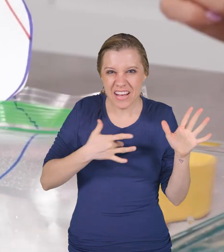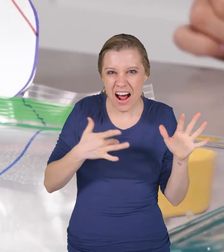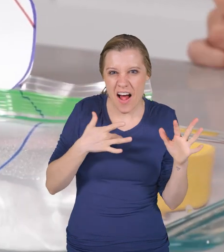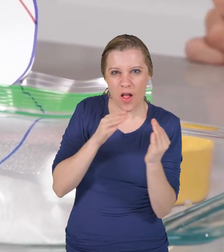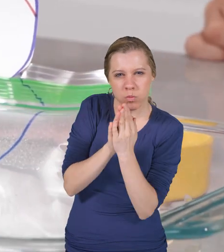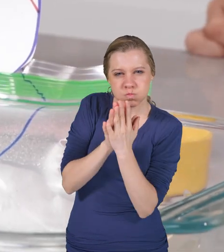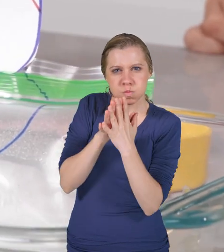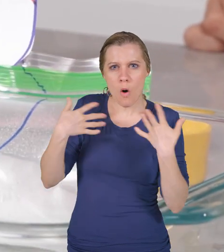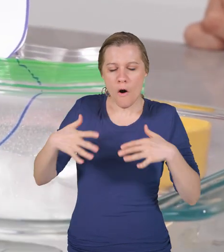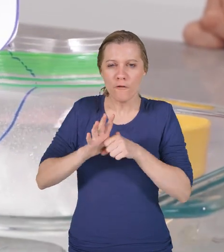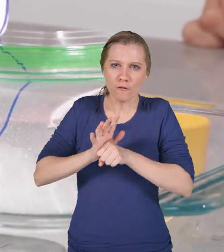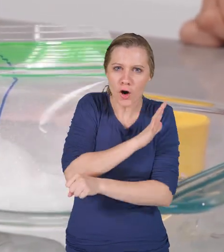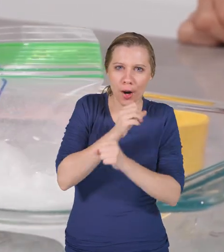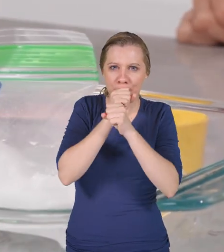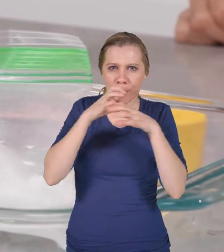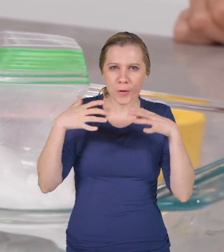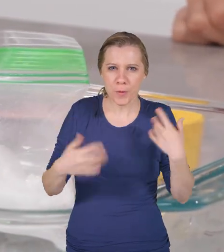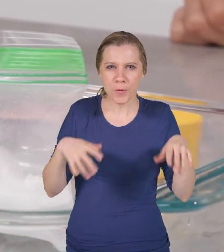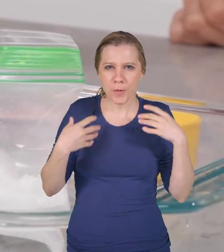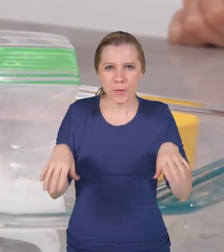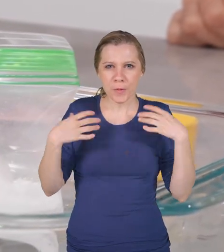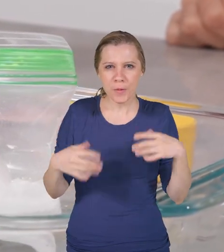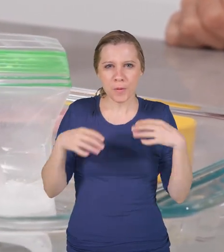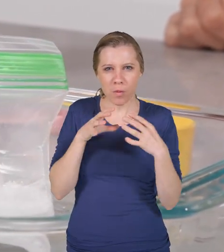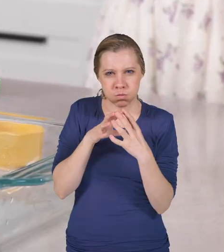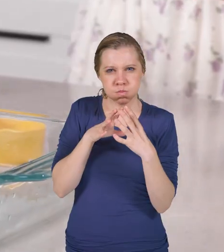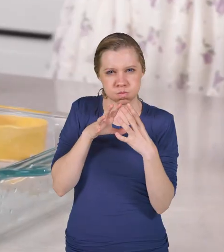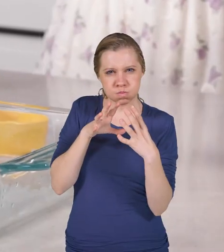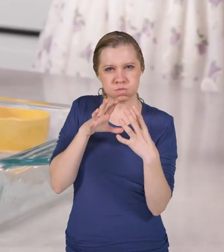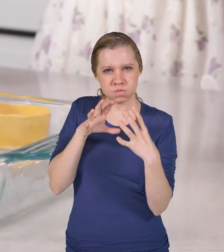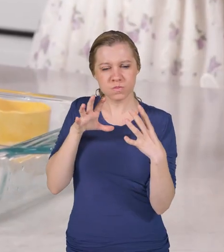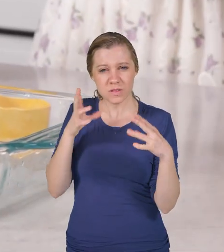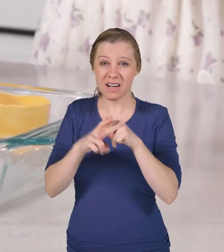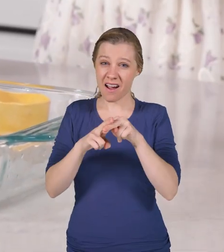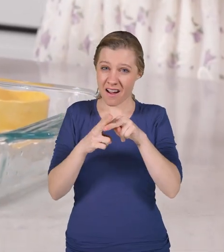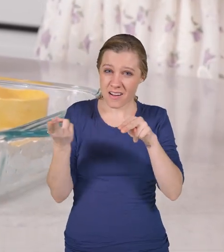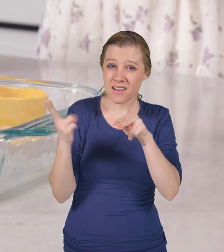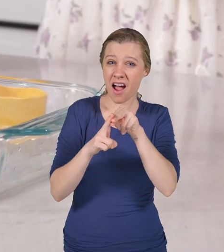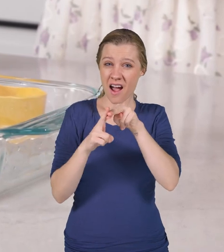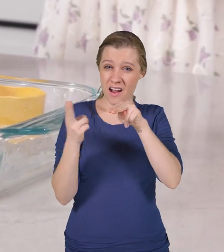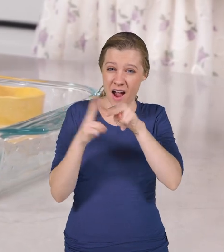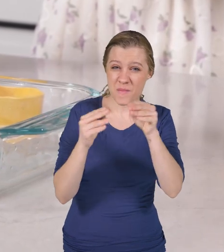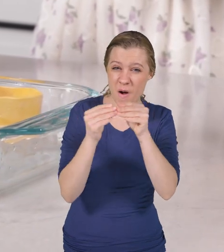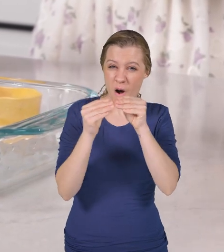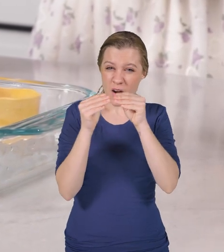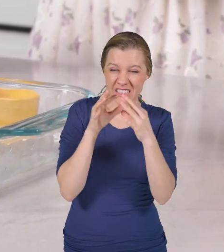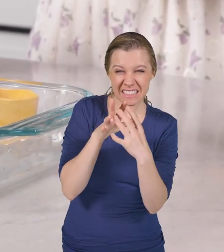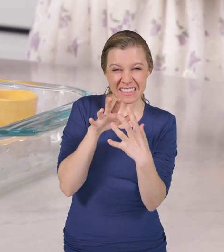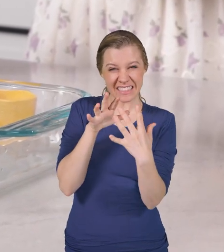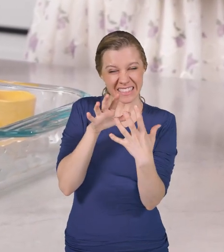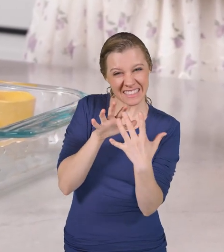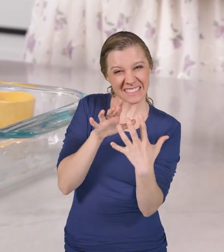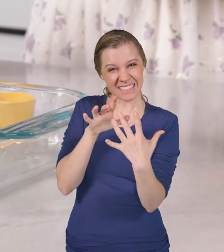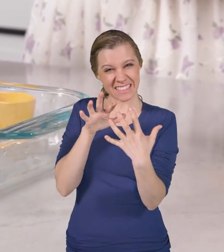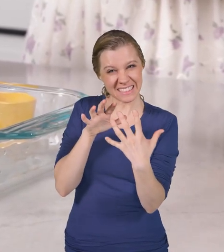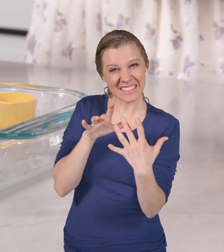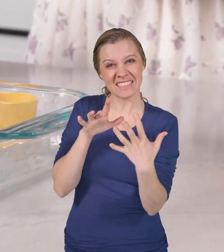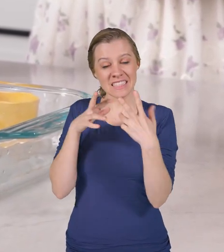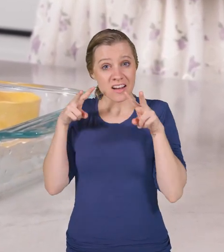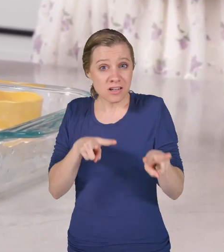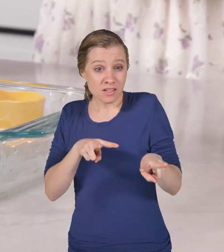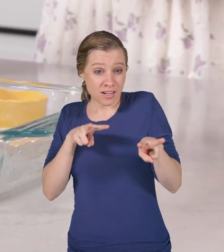can feel it. It's like a very, very full balloon. The pressure is building and building and building.